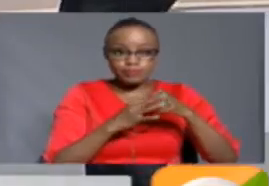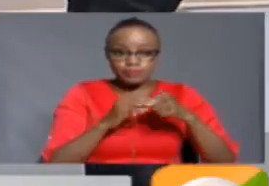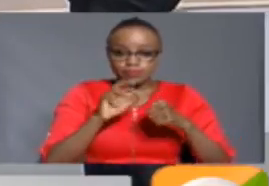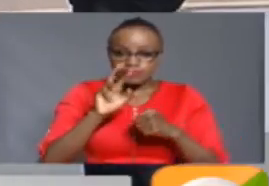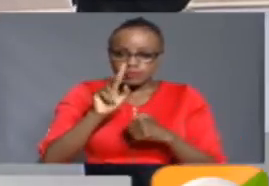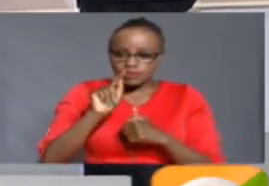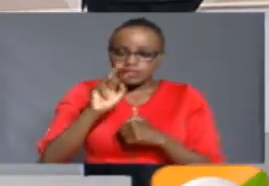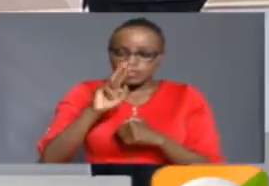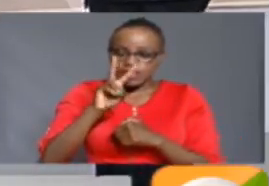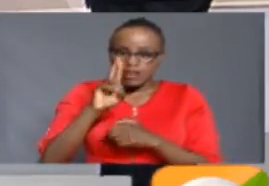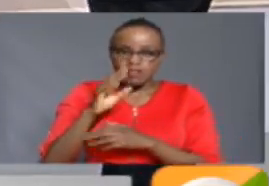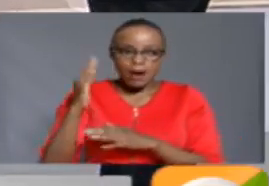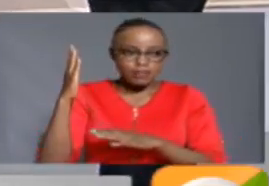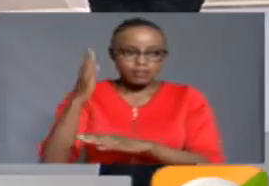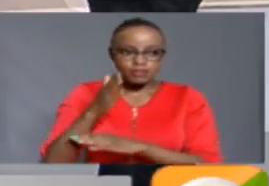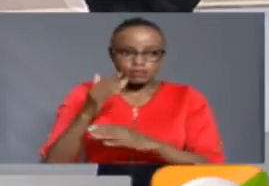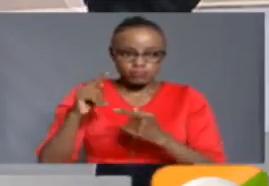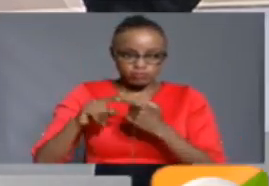Mbija, over to you now.